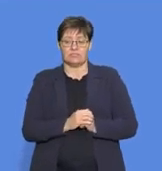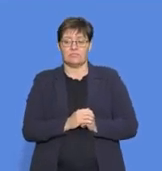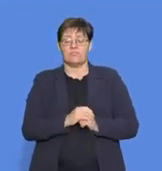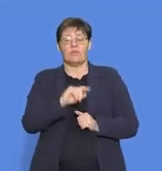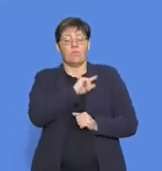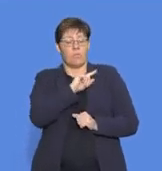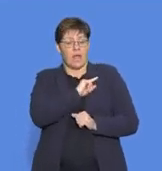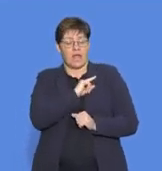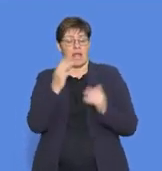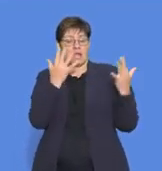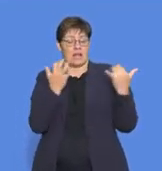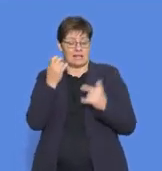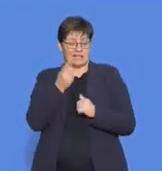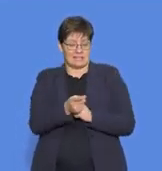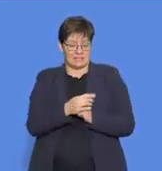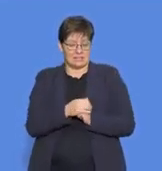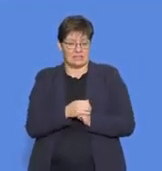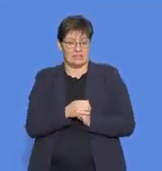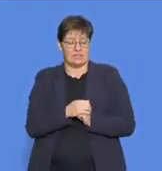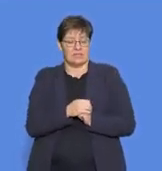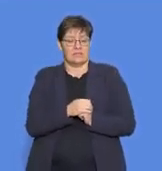Okay, so because they want us to calculate